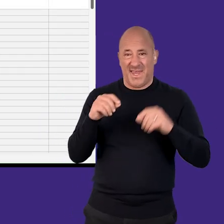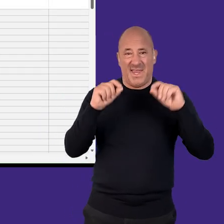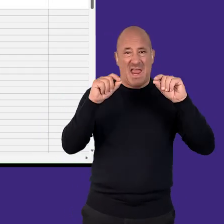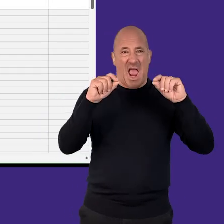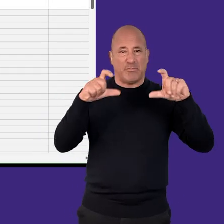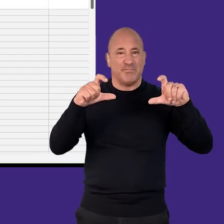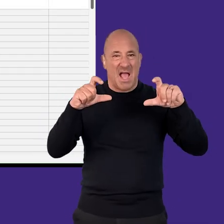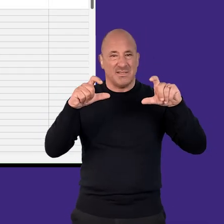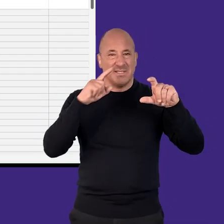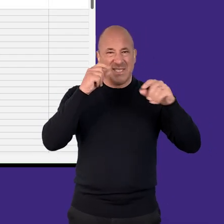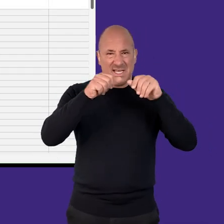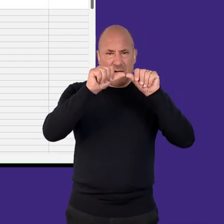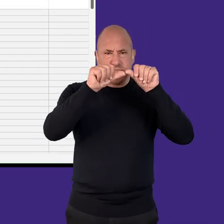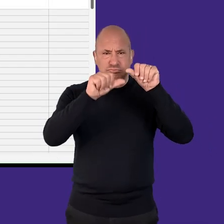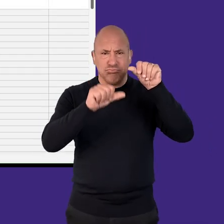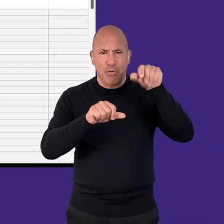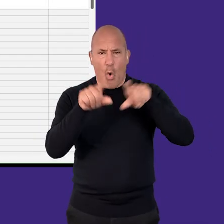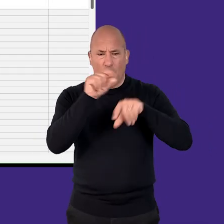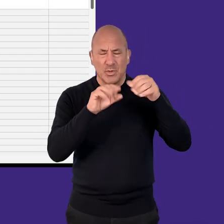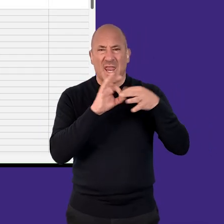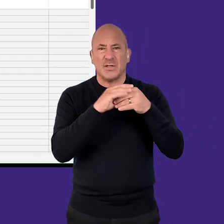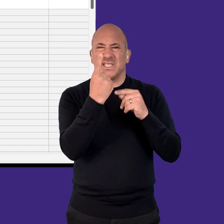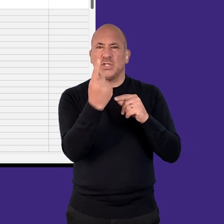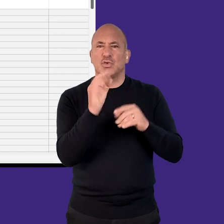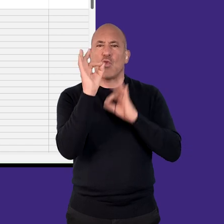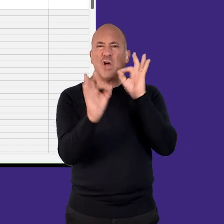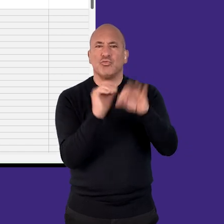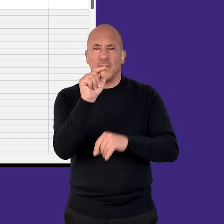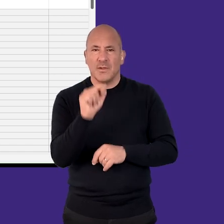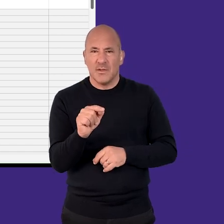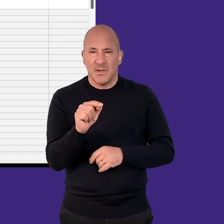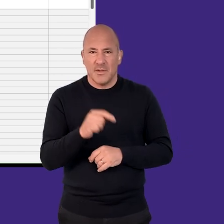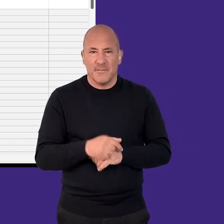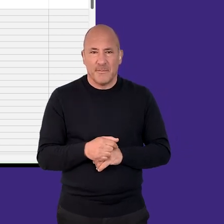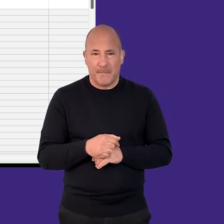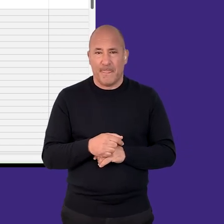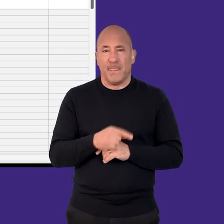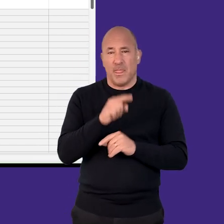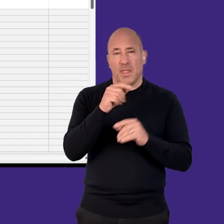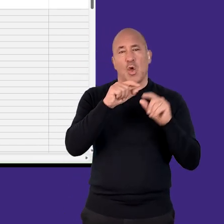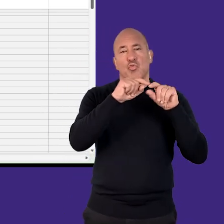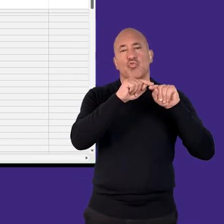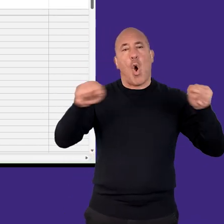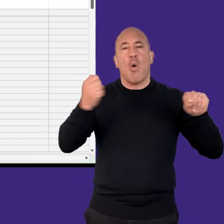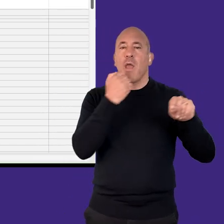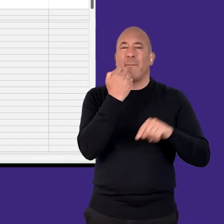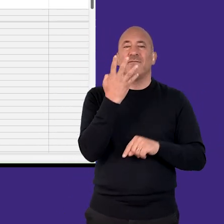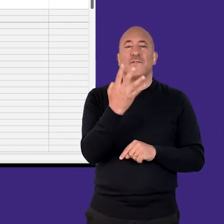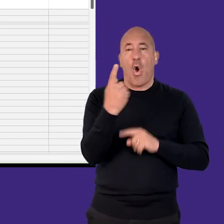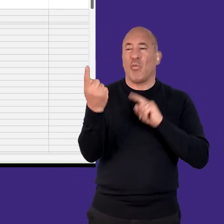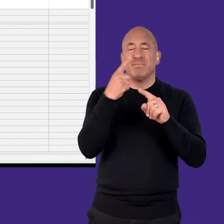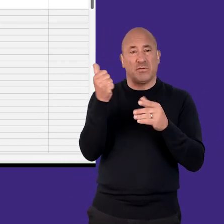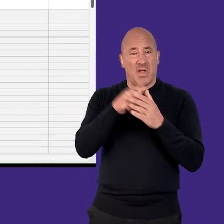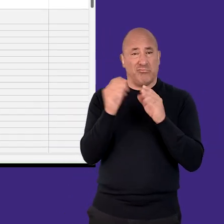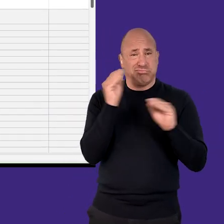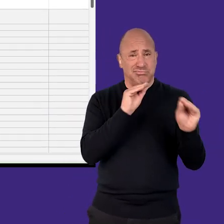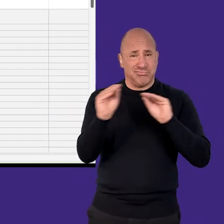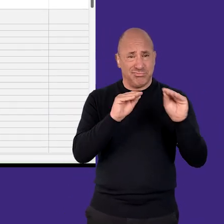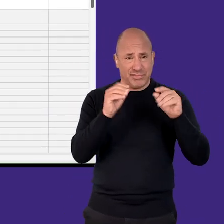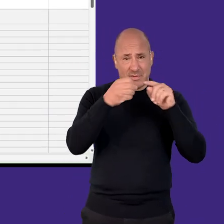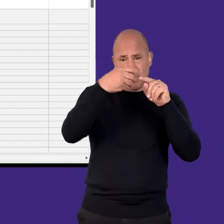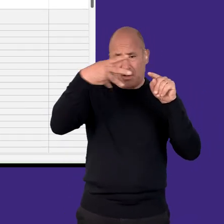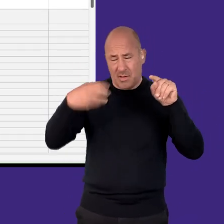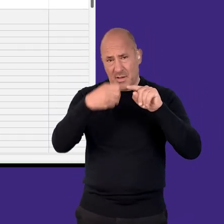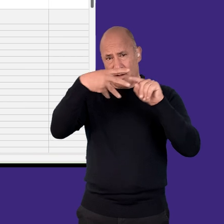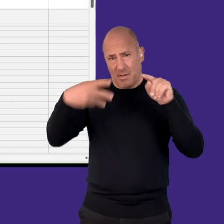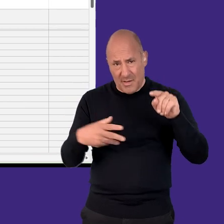Expand row 3 to see the list of available options for each question. Start filling in your responses from row 4, and